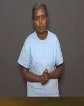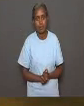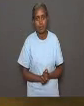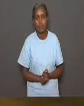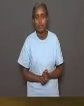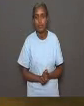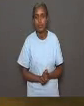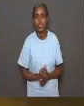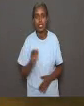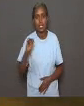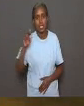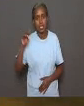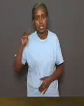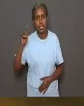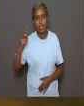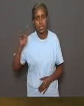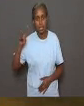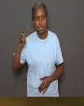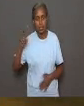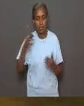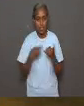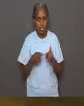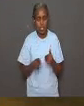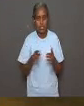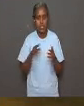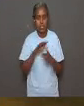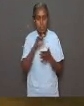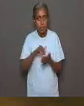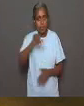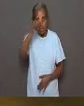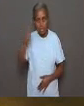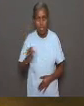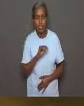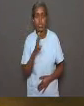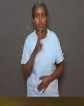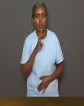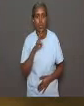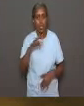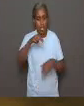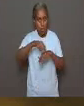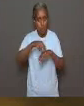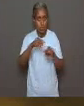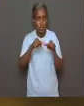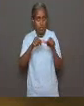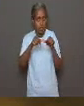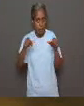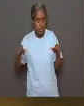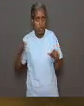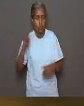The index of refraction between air and water is a constant measure of